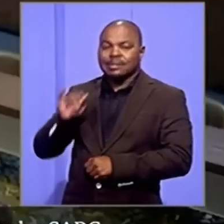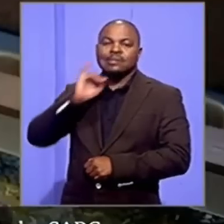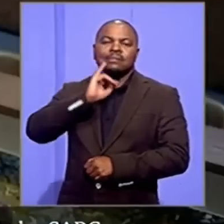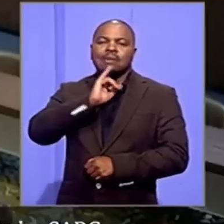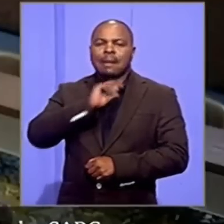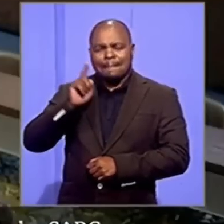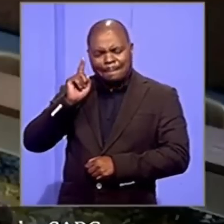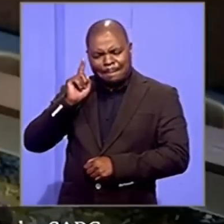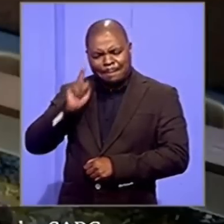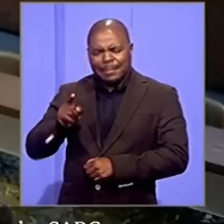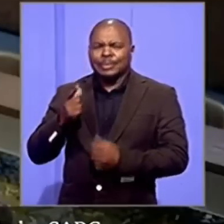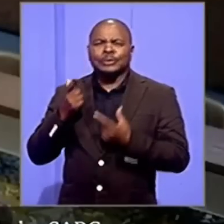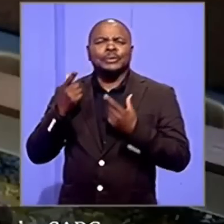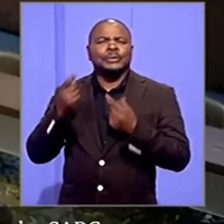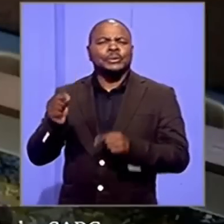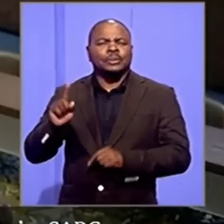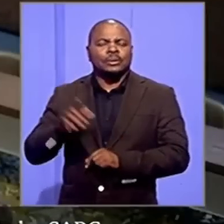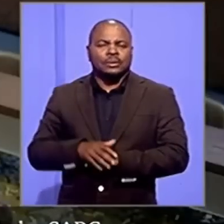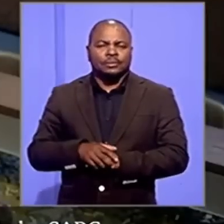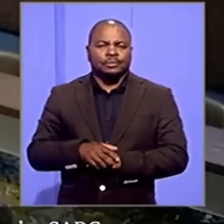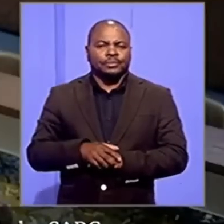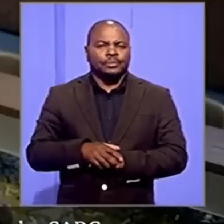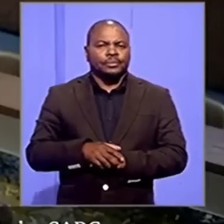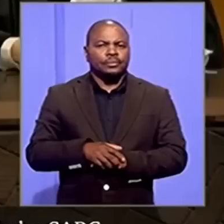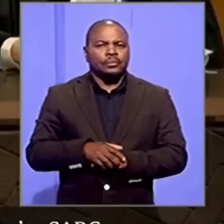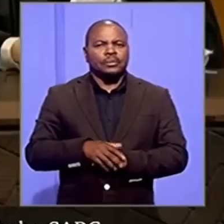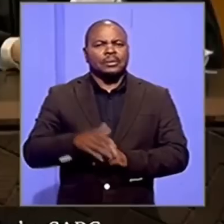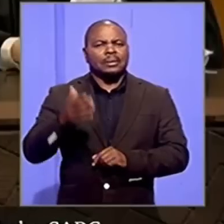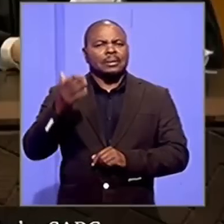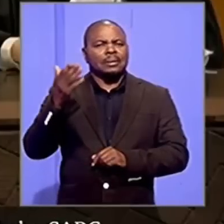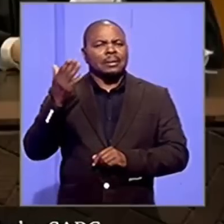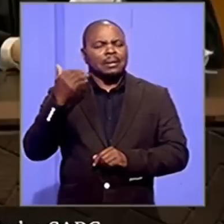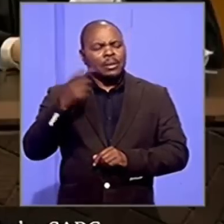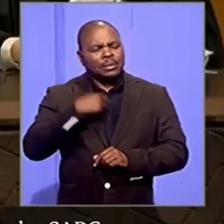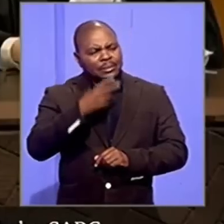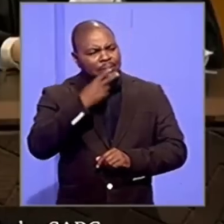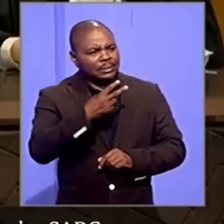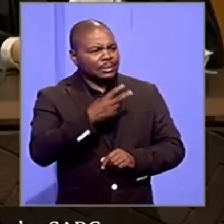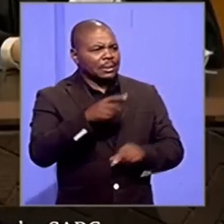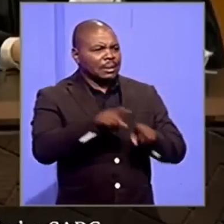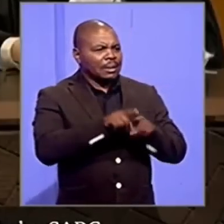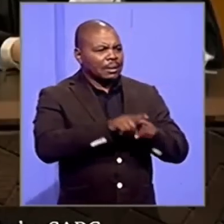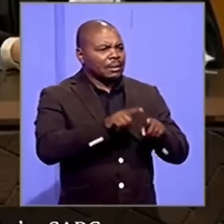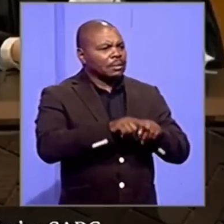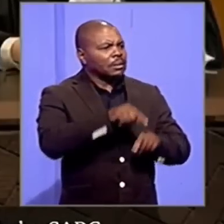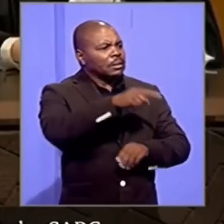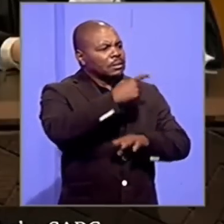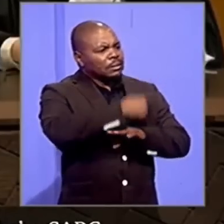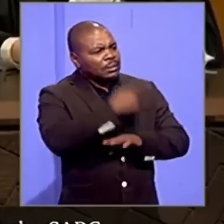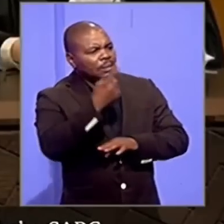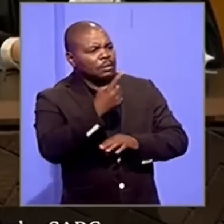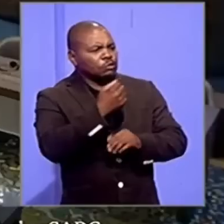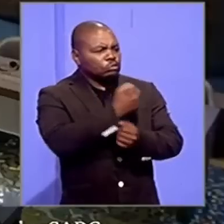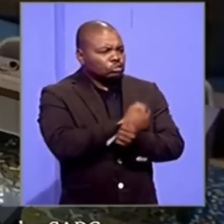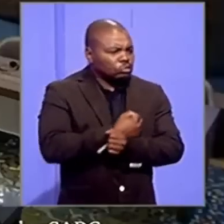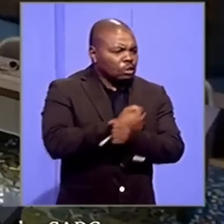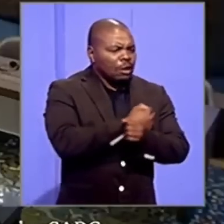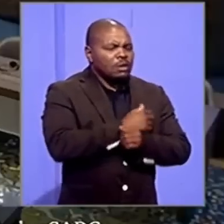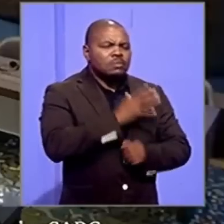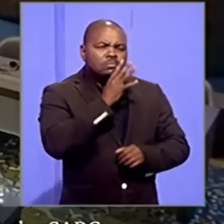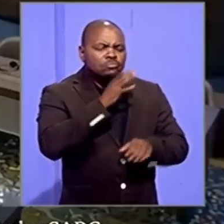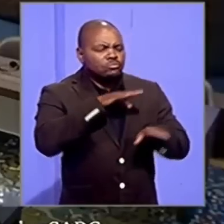bonnete ba hore diphallelo tsela tseo re di bonang madibohong, diteraka tseo tse